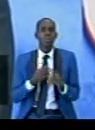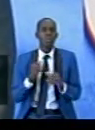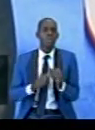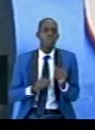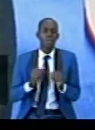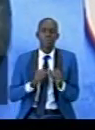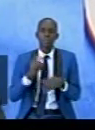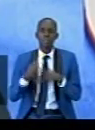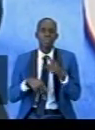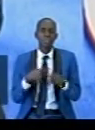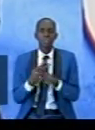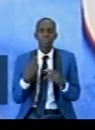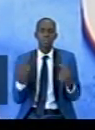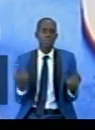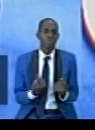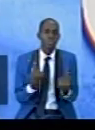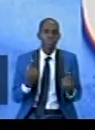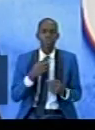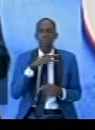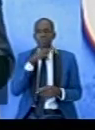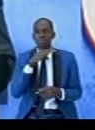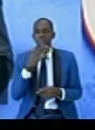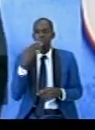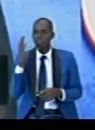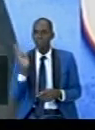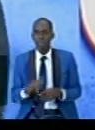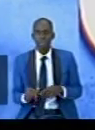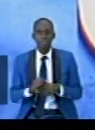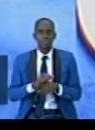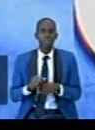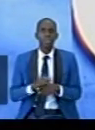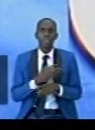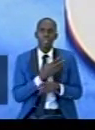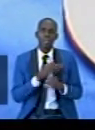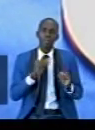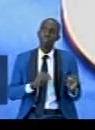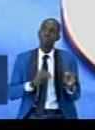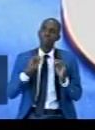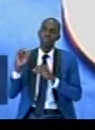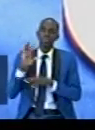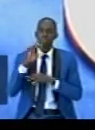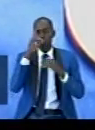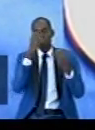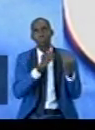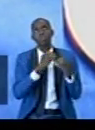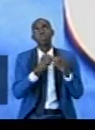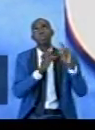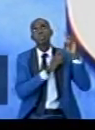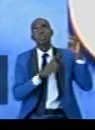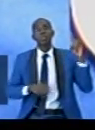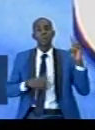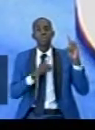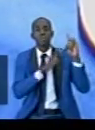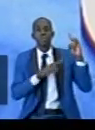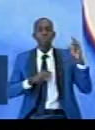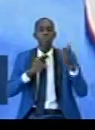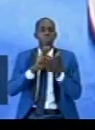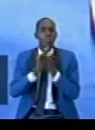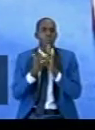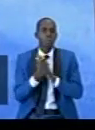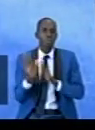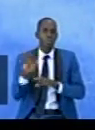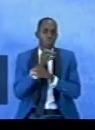transgression, iniquity and evil, and you have your faith in the Lord, and then the Lord becomes your salvation,